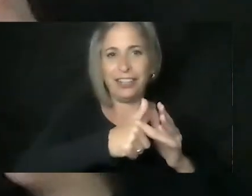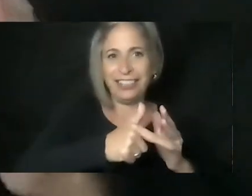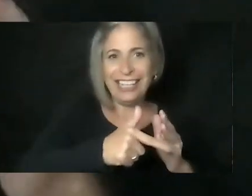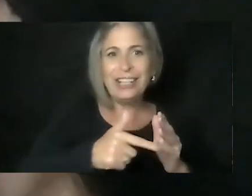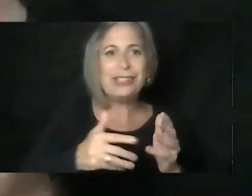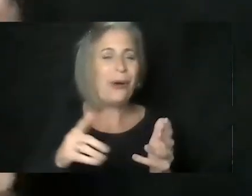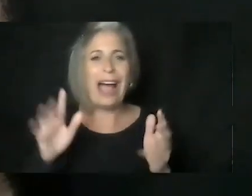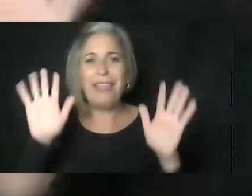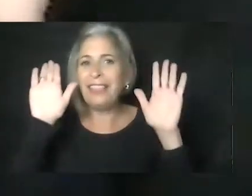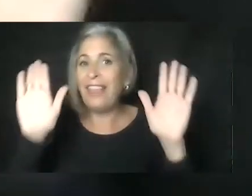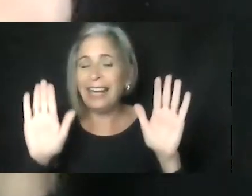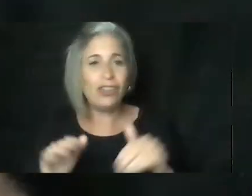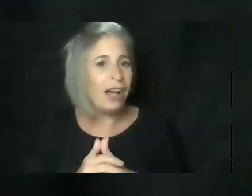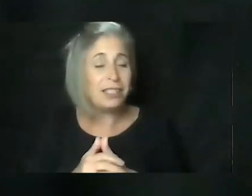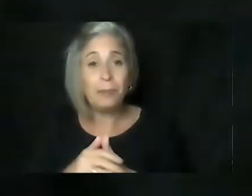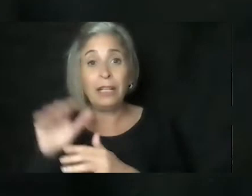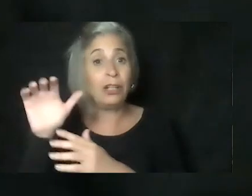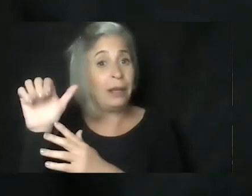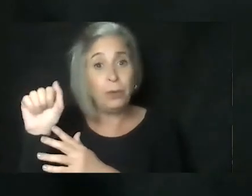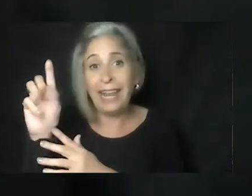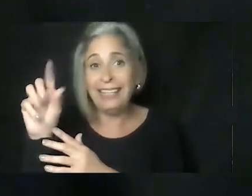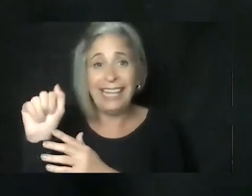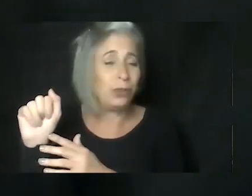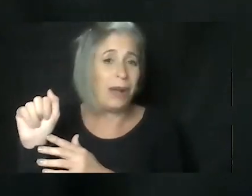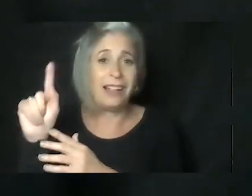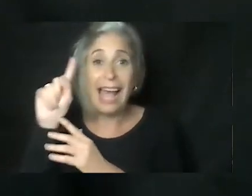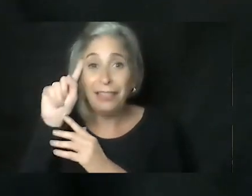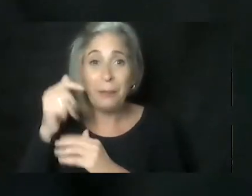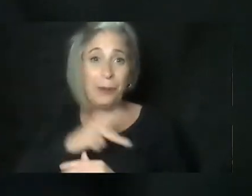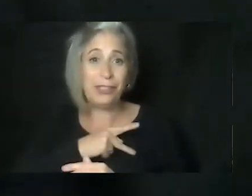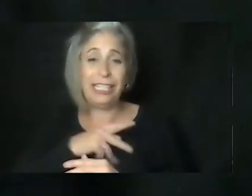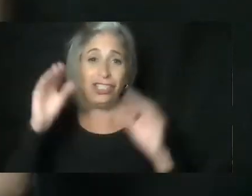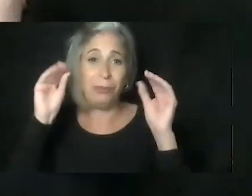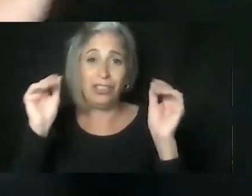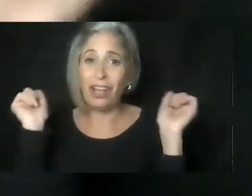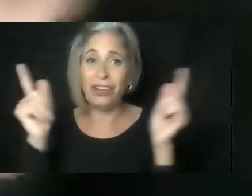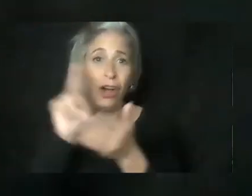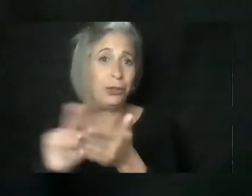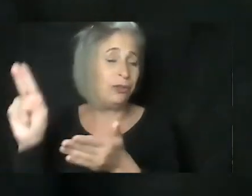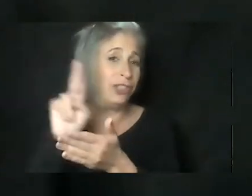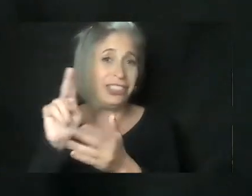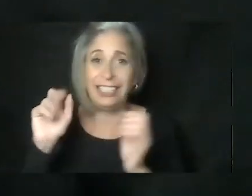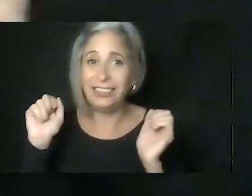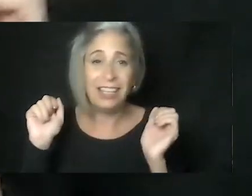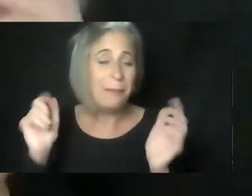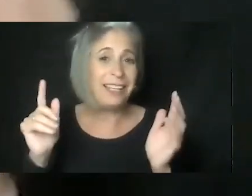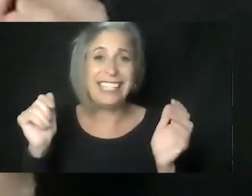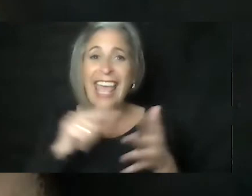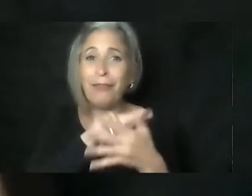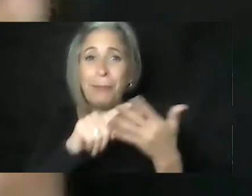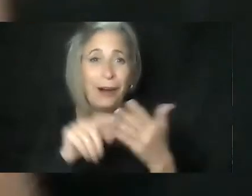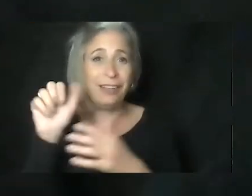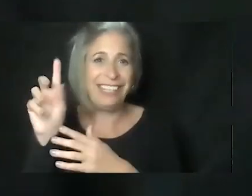it later. So I think that is awesome with ADA as well. I think personally it should be taught in all universities,